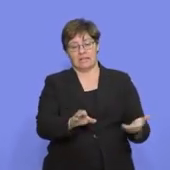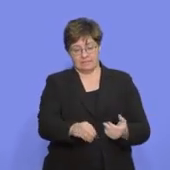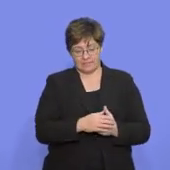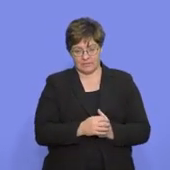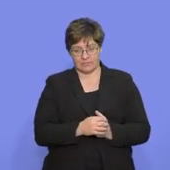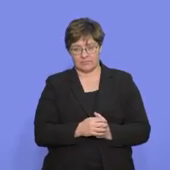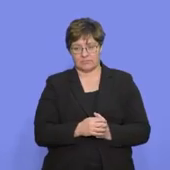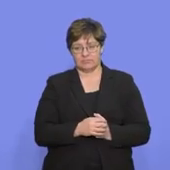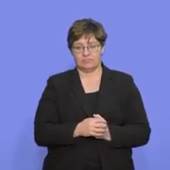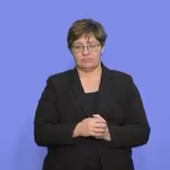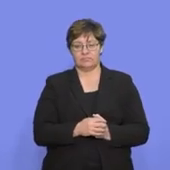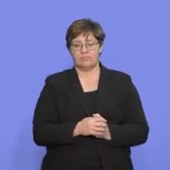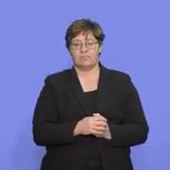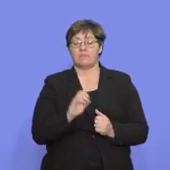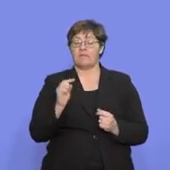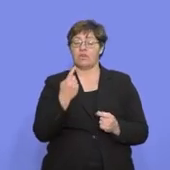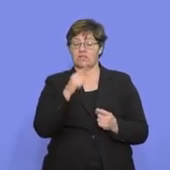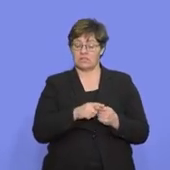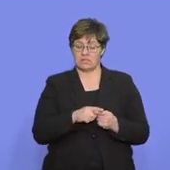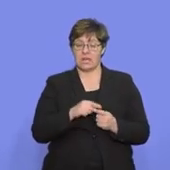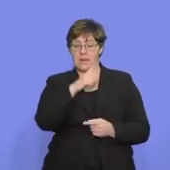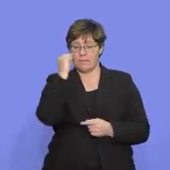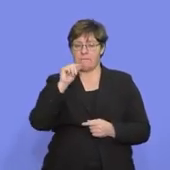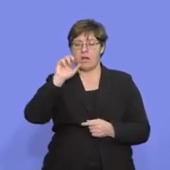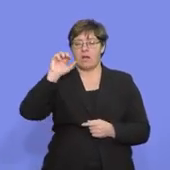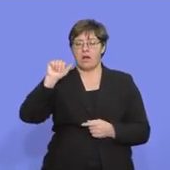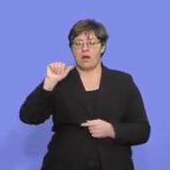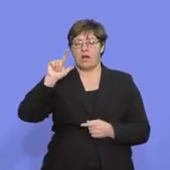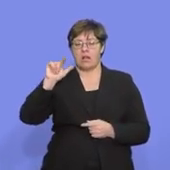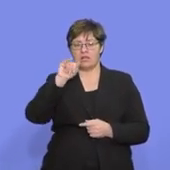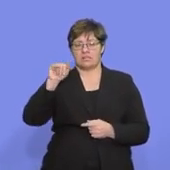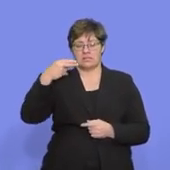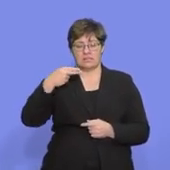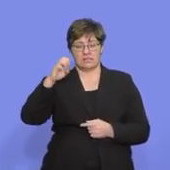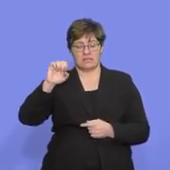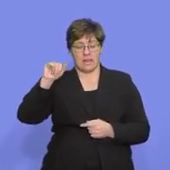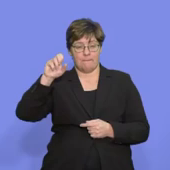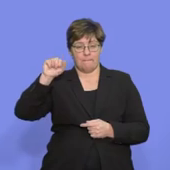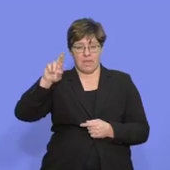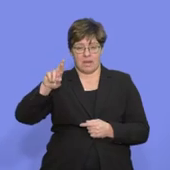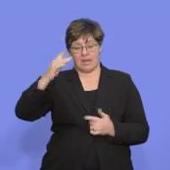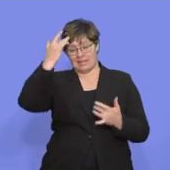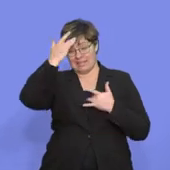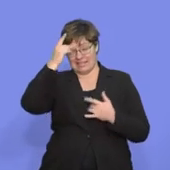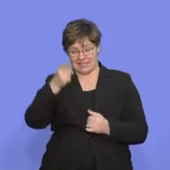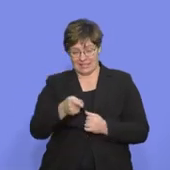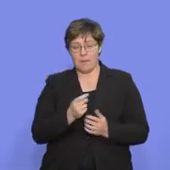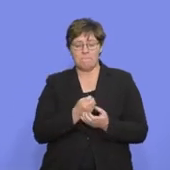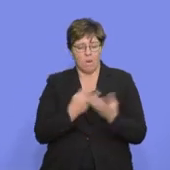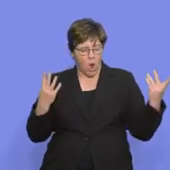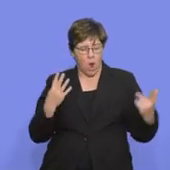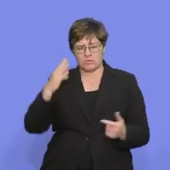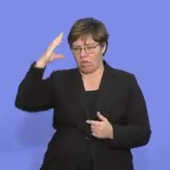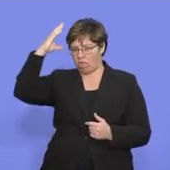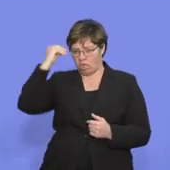Right, now the first one we're looking at is the Alzheimer's disease. Right, this is the most common form of dementia. If you look at the